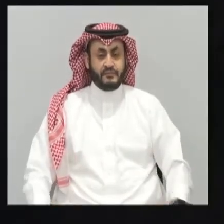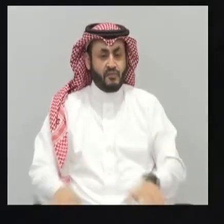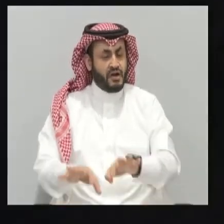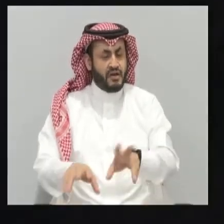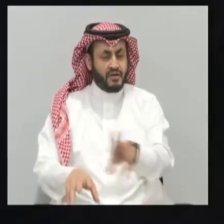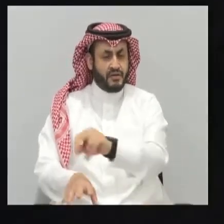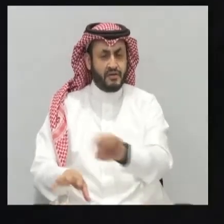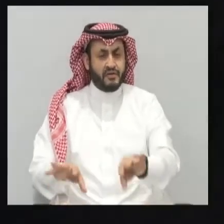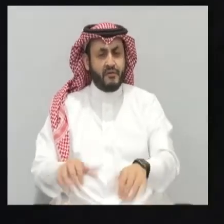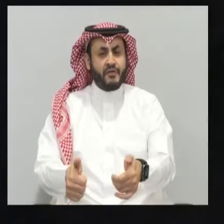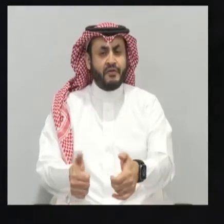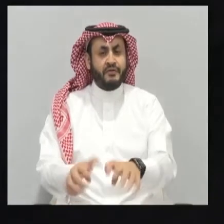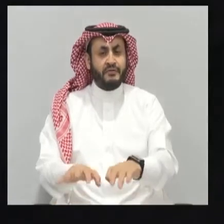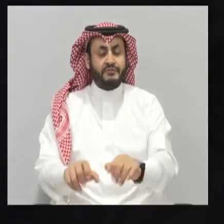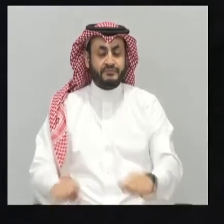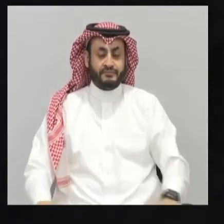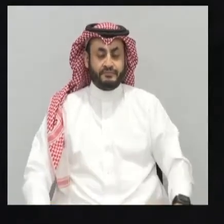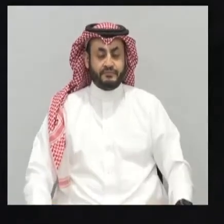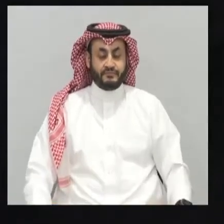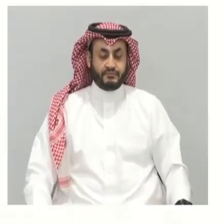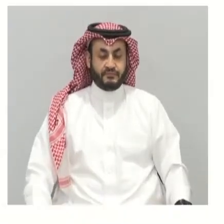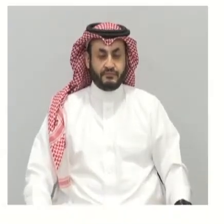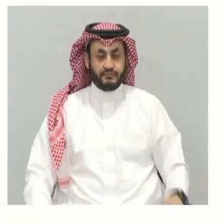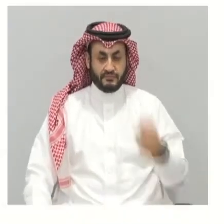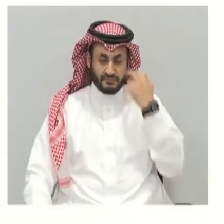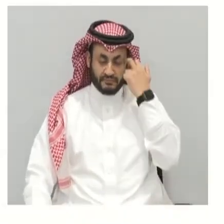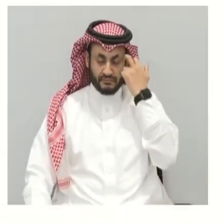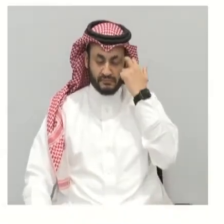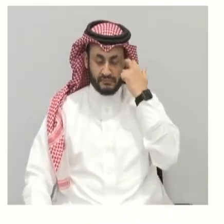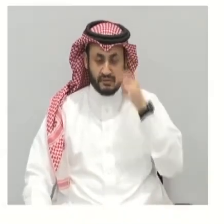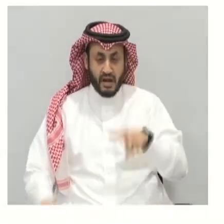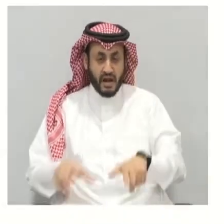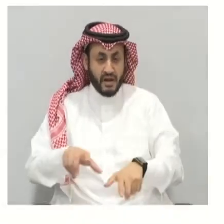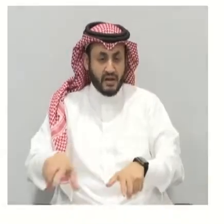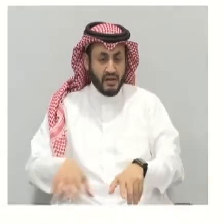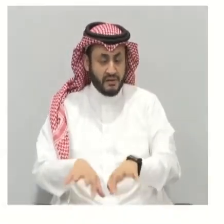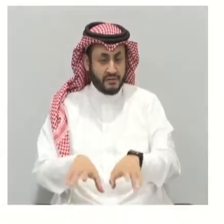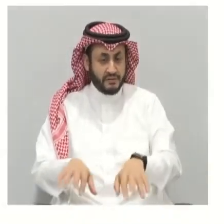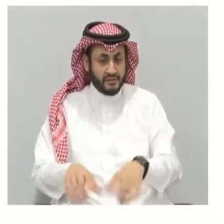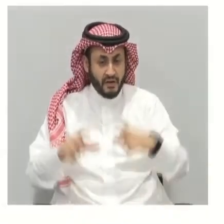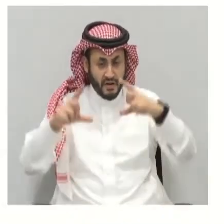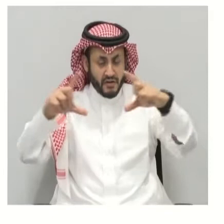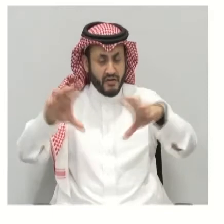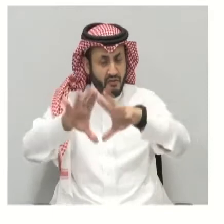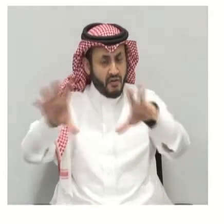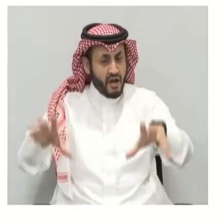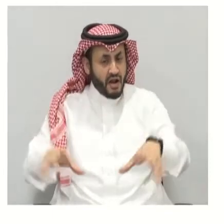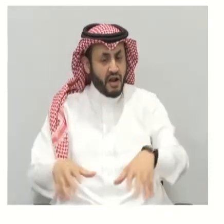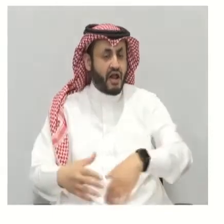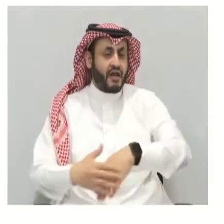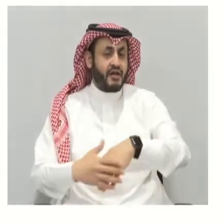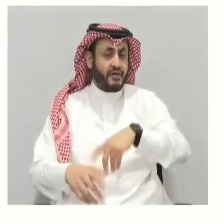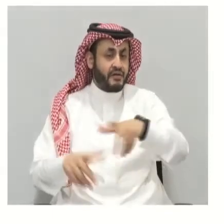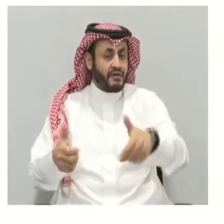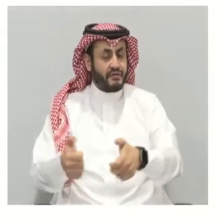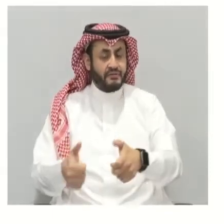game. See, he's using his computer, the mouse here, and the keyboard, and the monitor, and the boy have